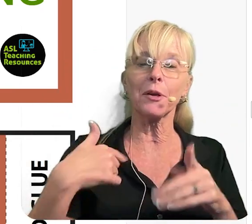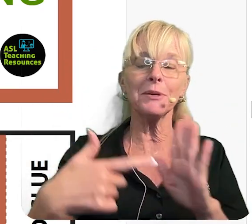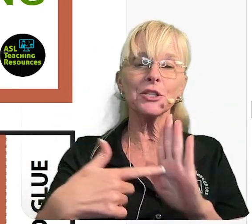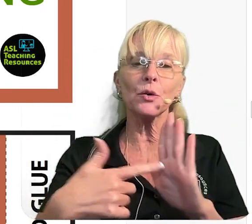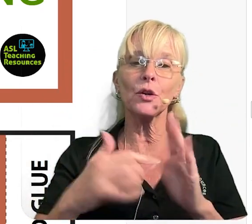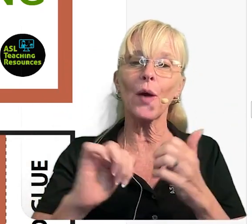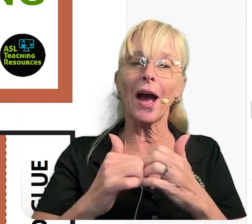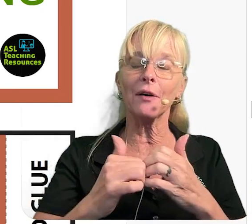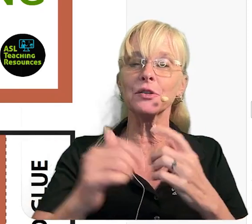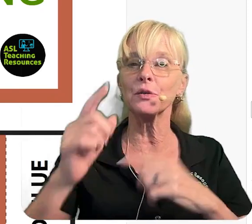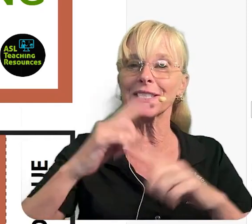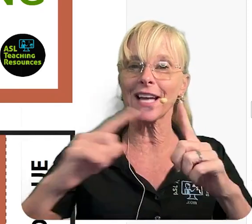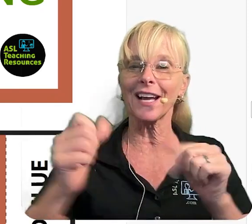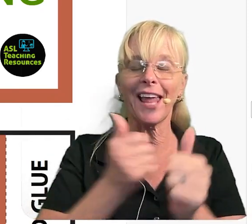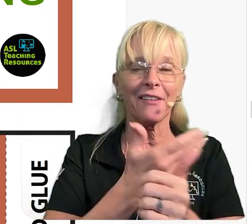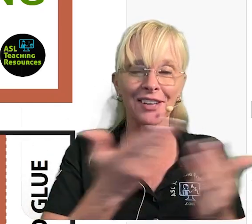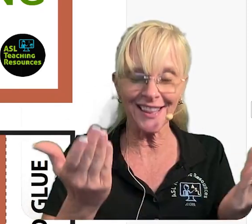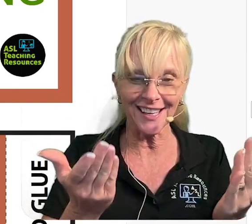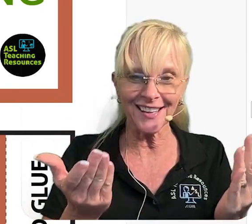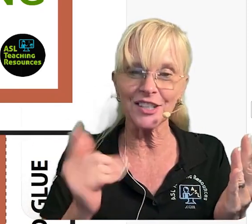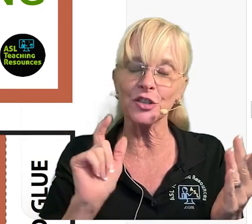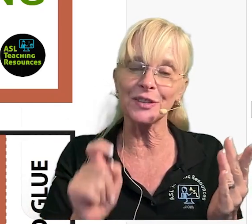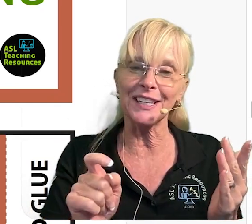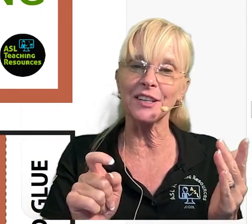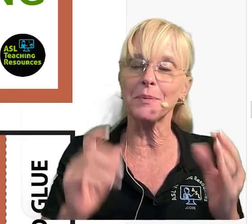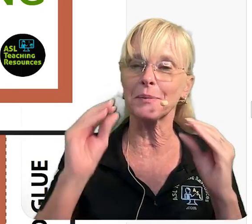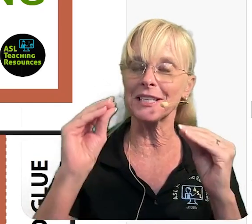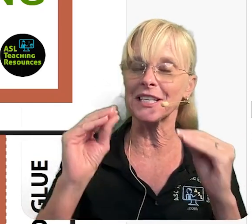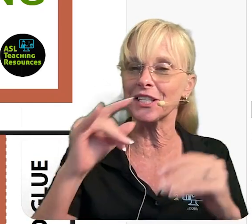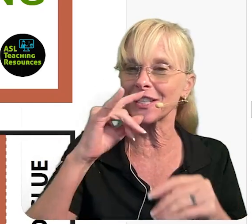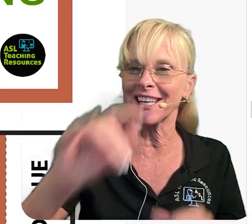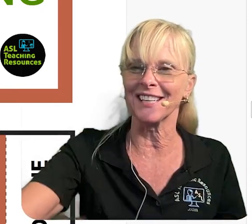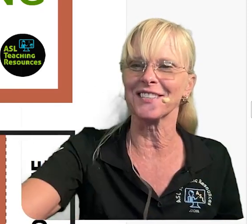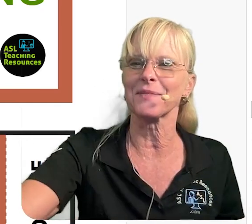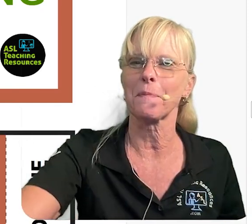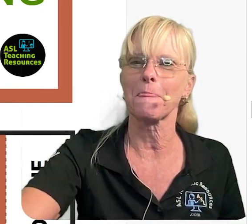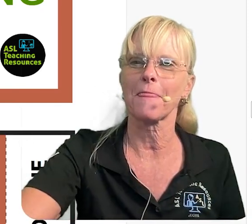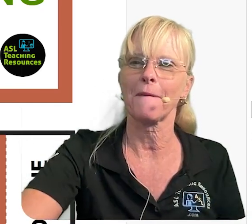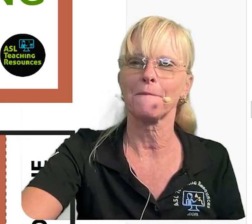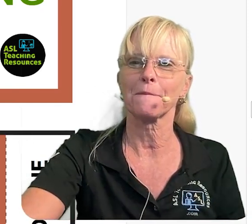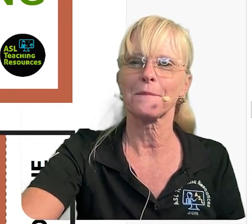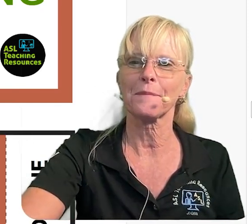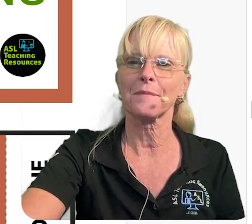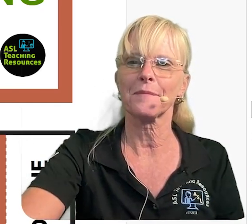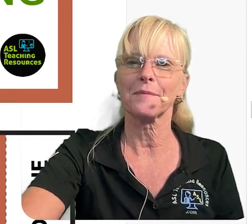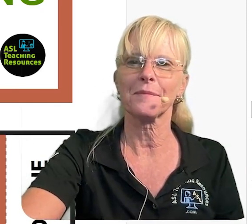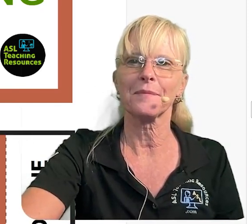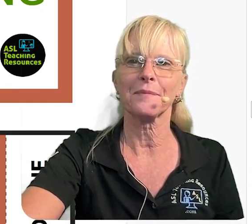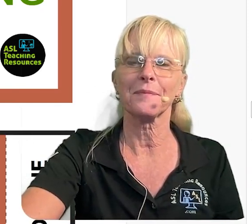training. I'm going to be showing you how to sign everything that you'll need to be able to teach the kids.